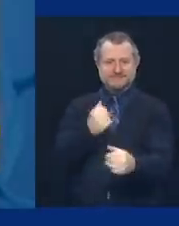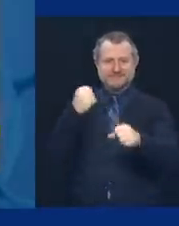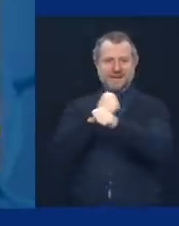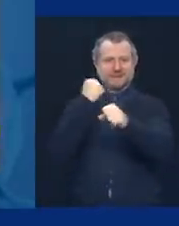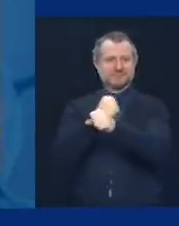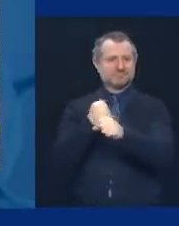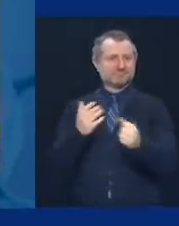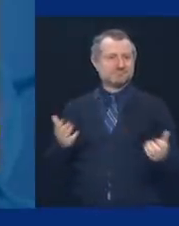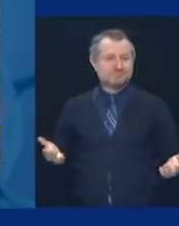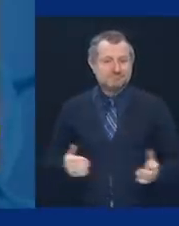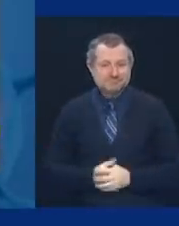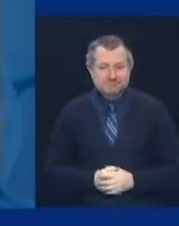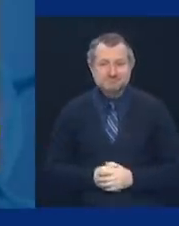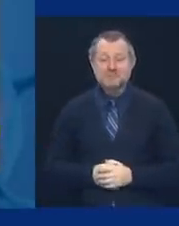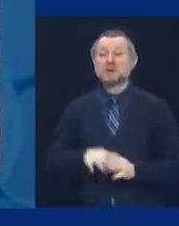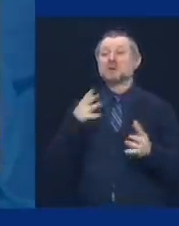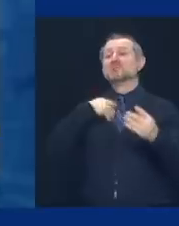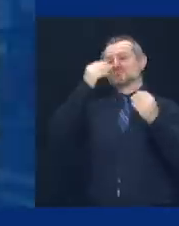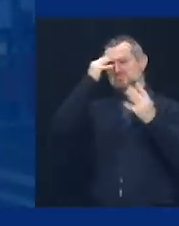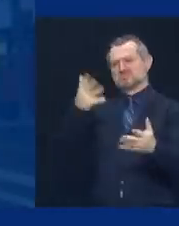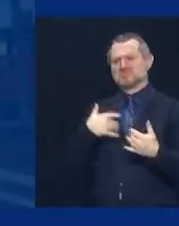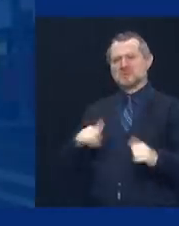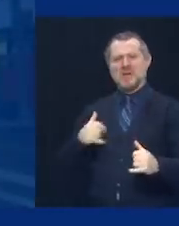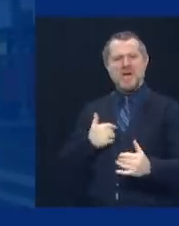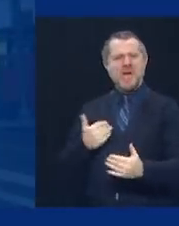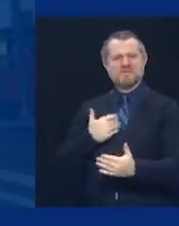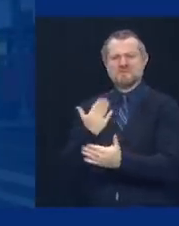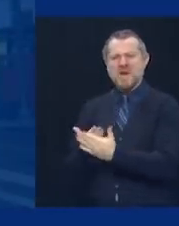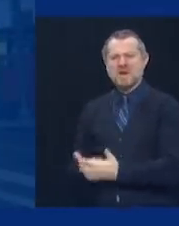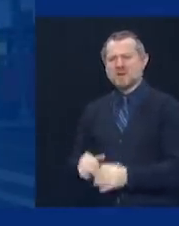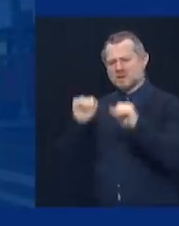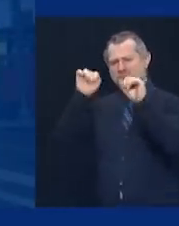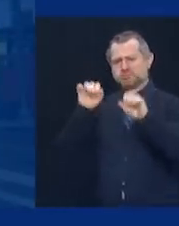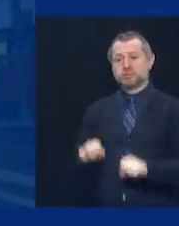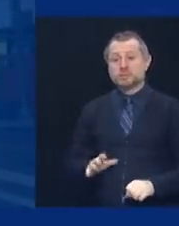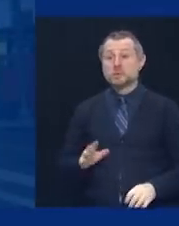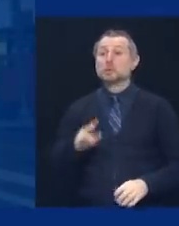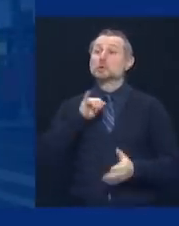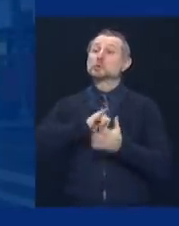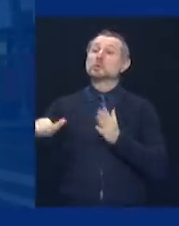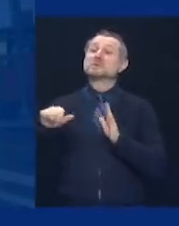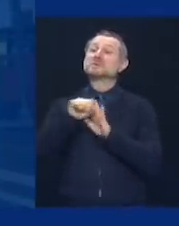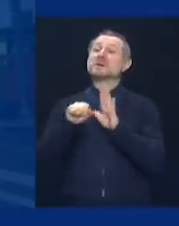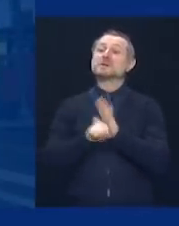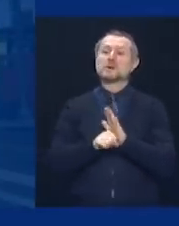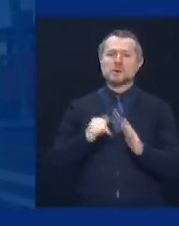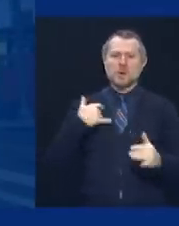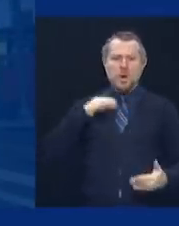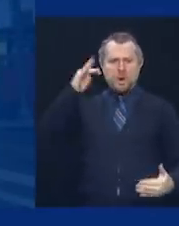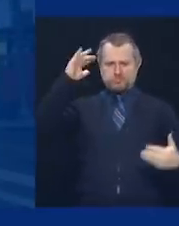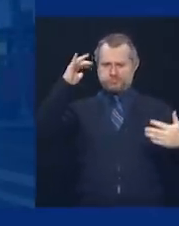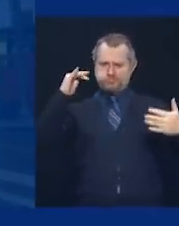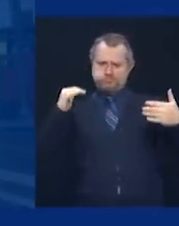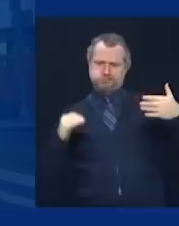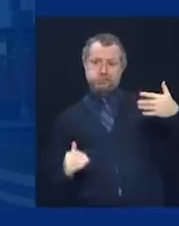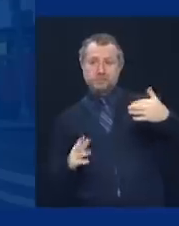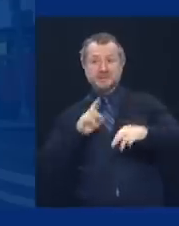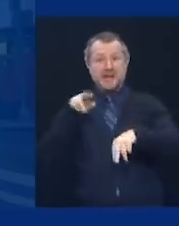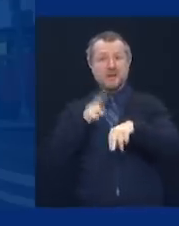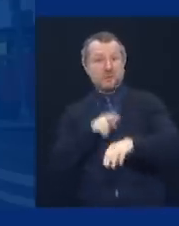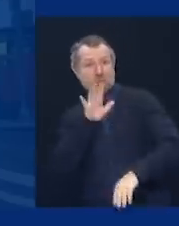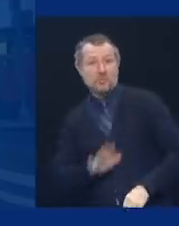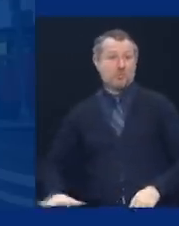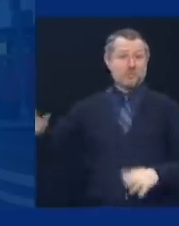are still facts. New York is still at the bottom of the national curve, and that's good